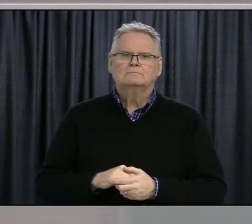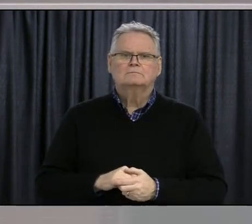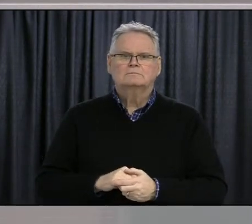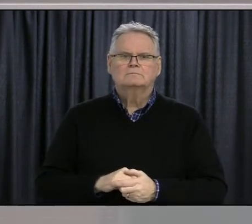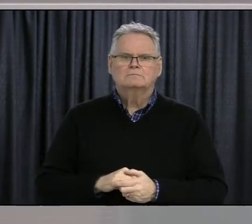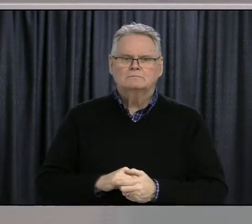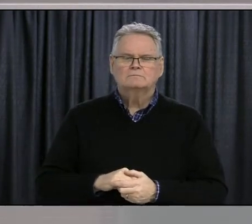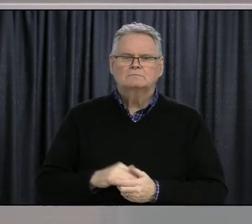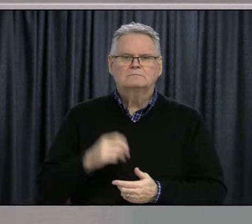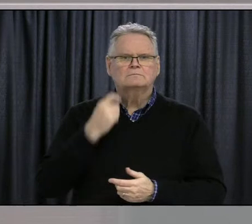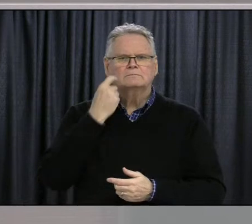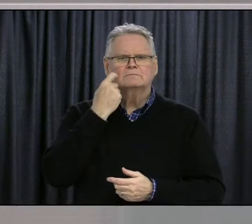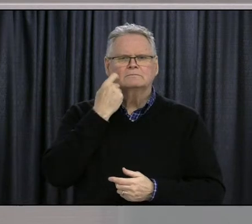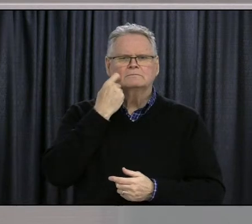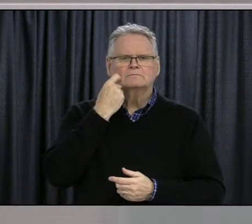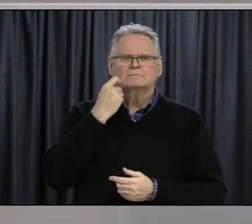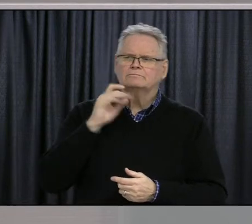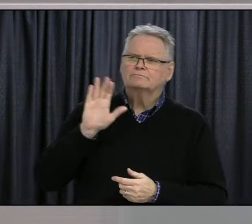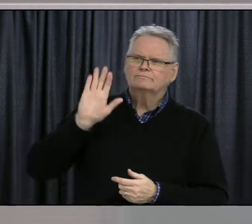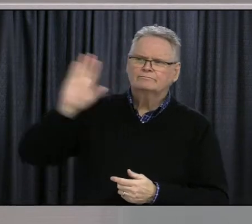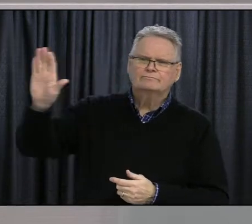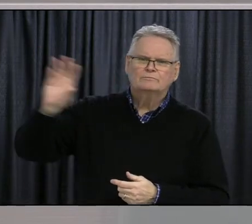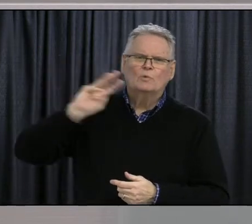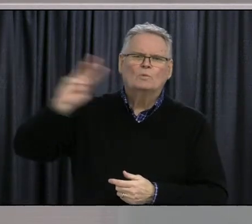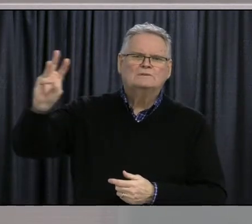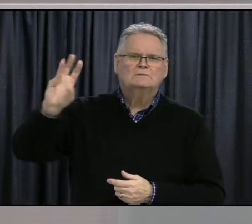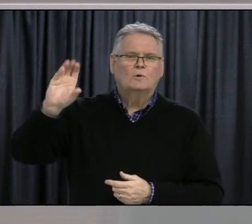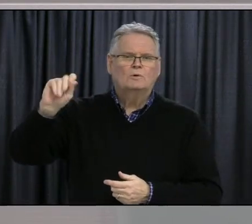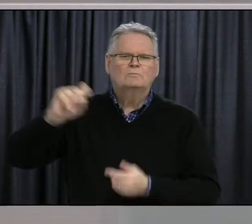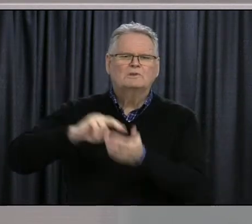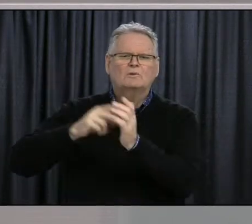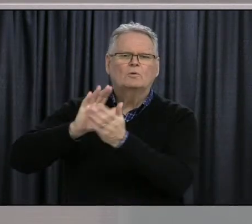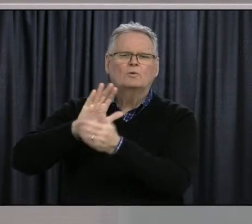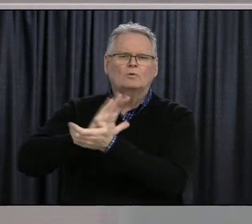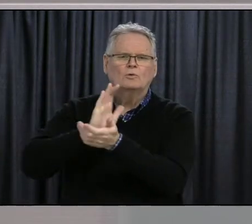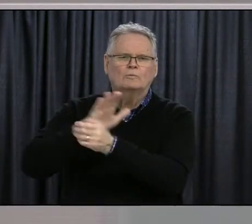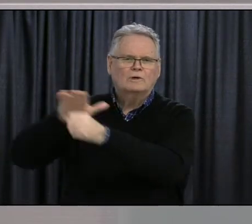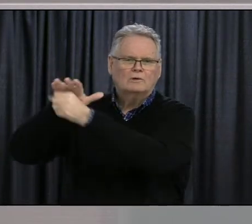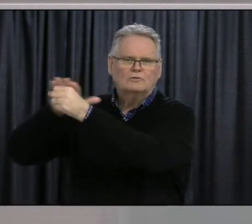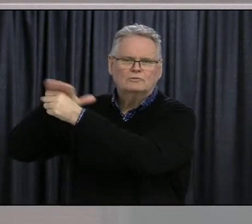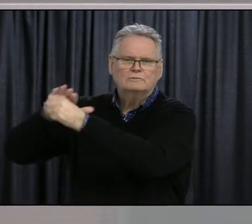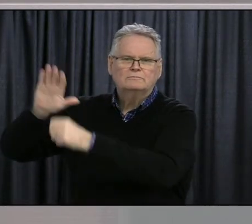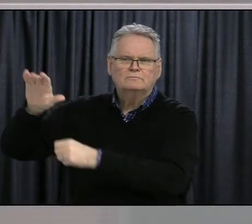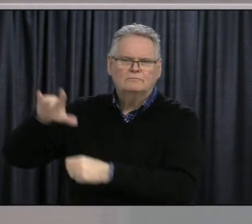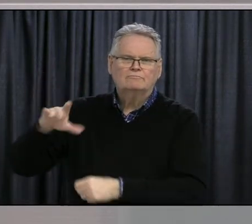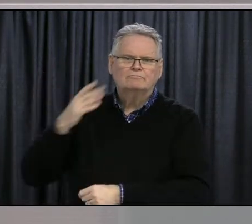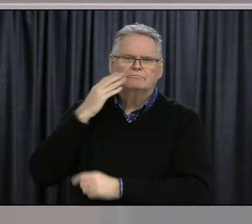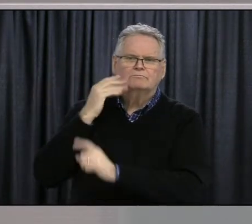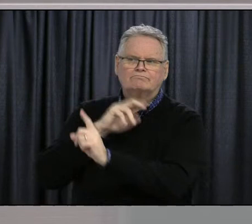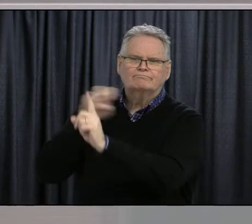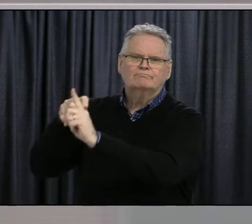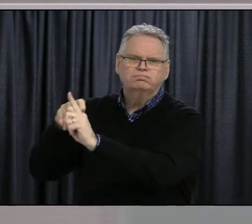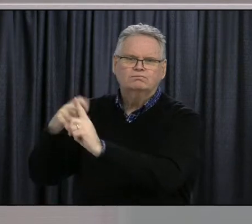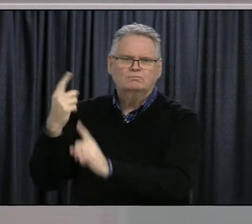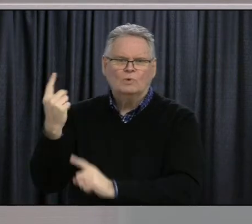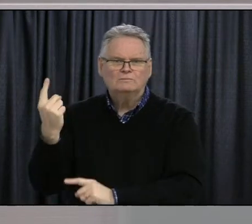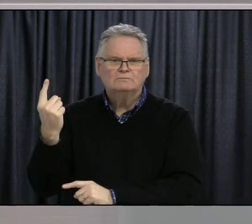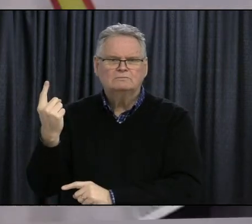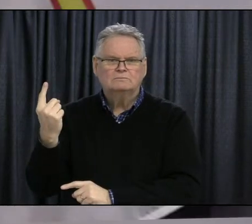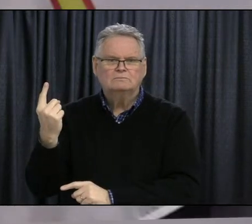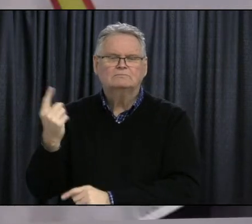has been charged with not self-isolating. We know the RNC officers were self-isolating. Is contact tracing completed in